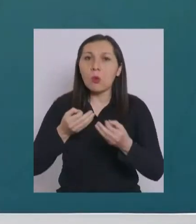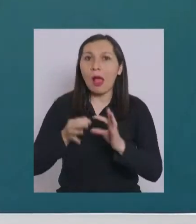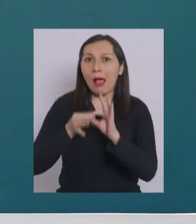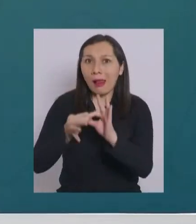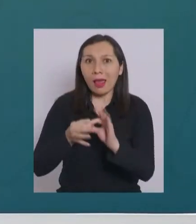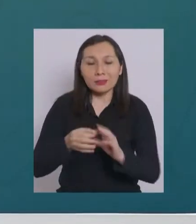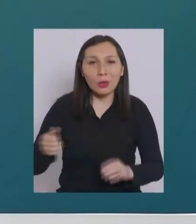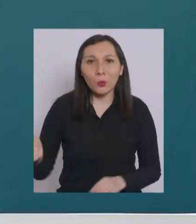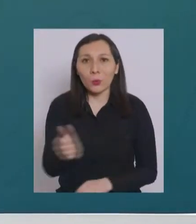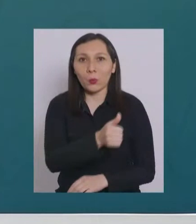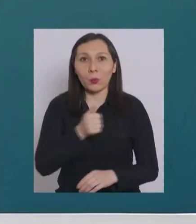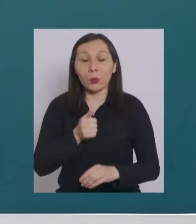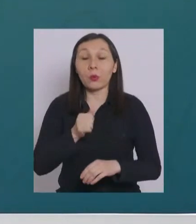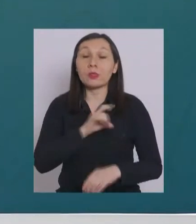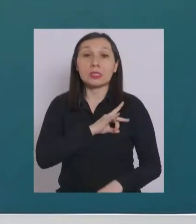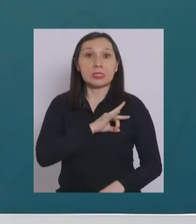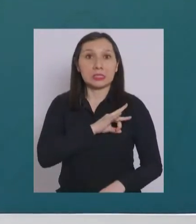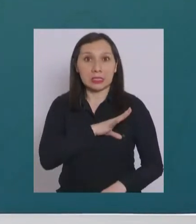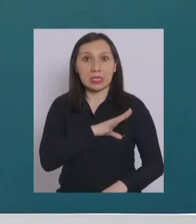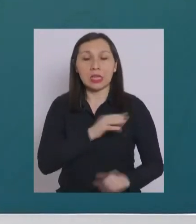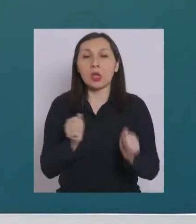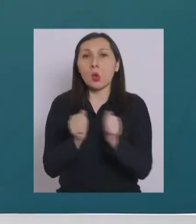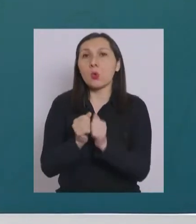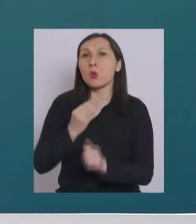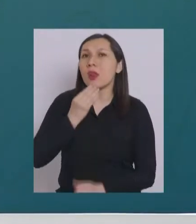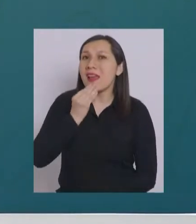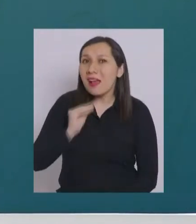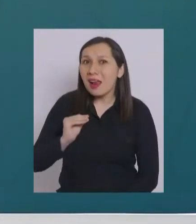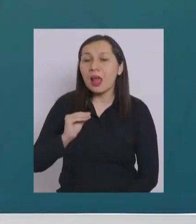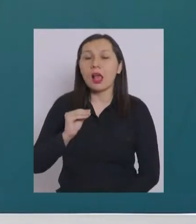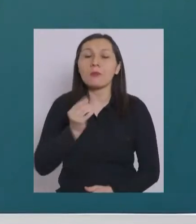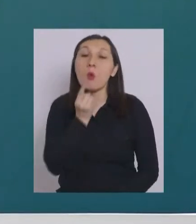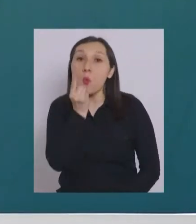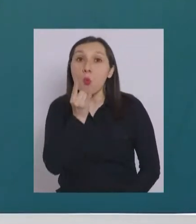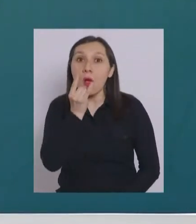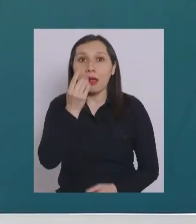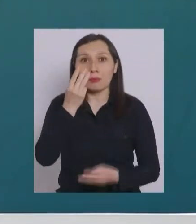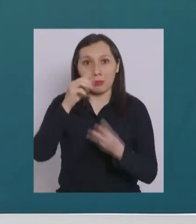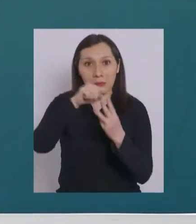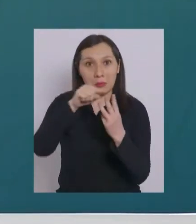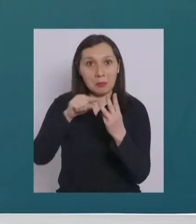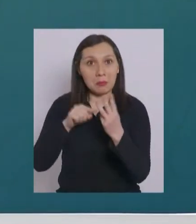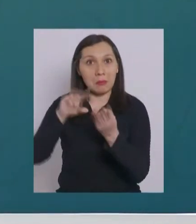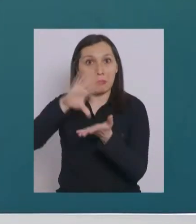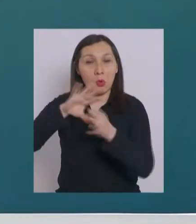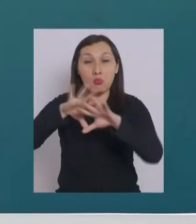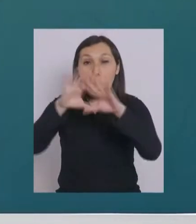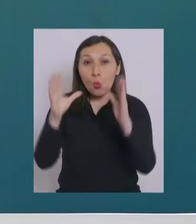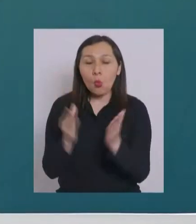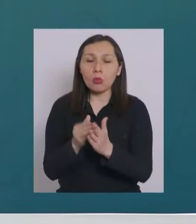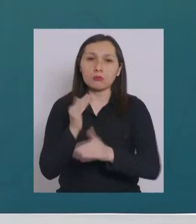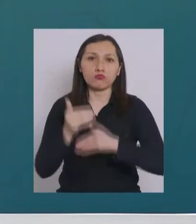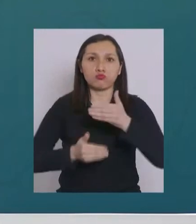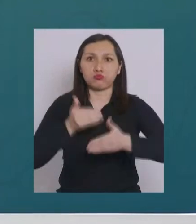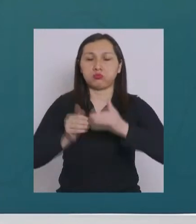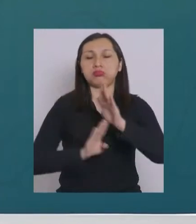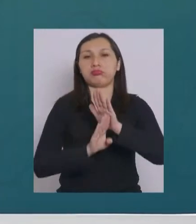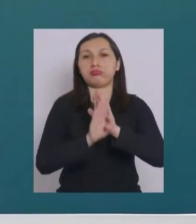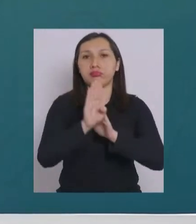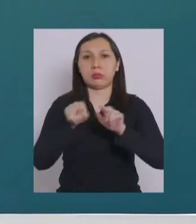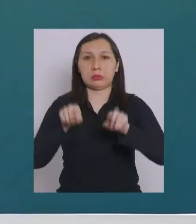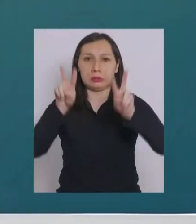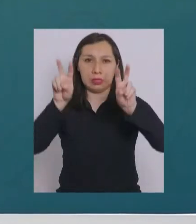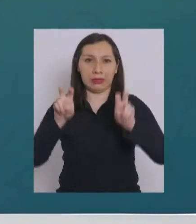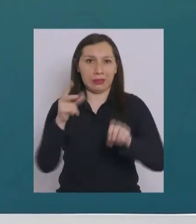it because it is the merit of each one of us. Put Chile jointly with Israel and Uruguay amongst the 3 countries of the world with the